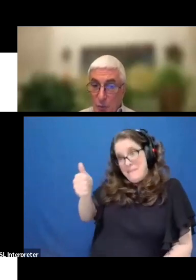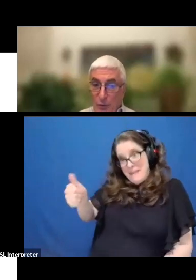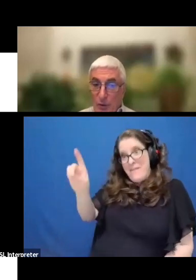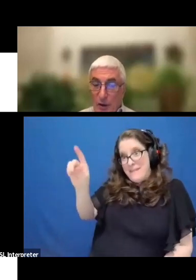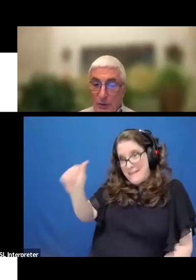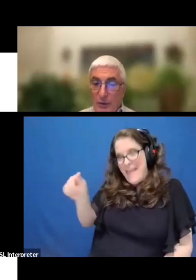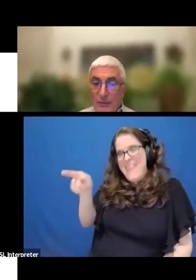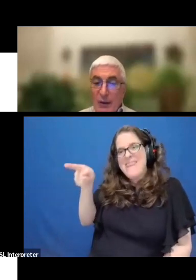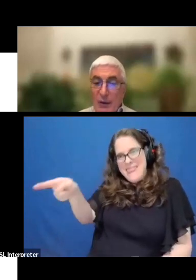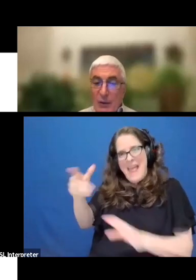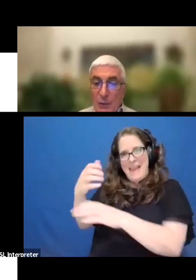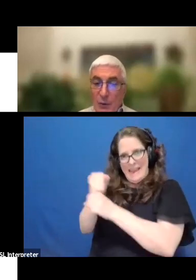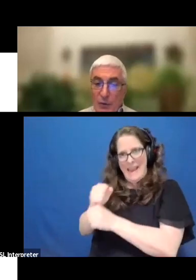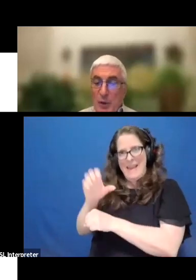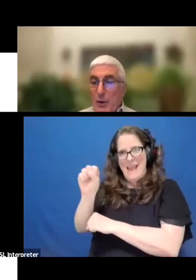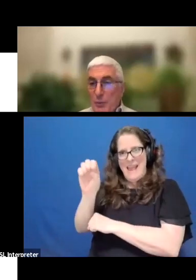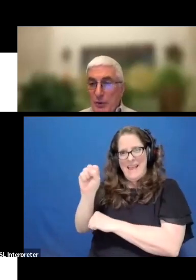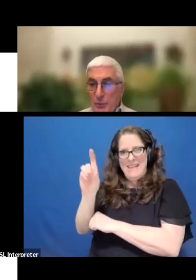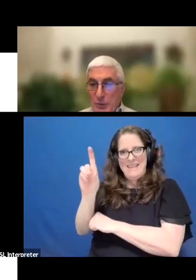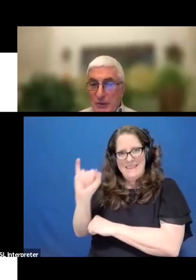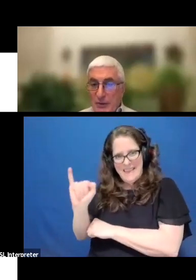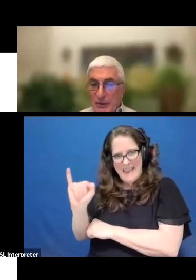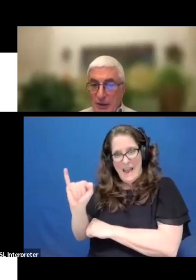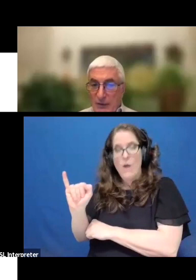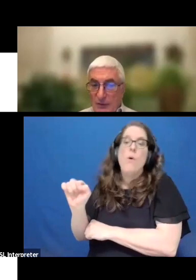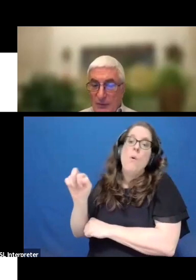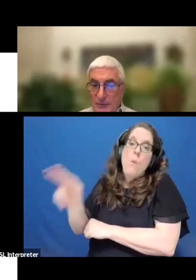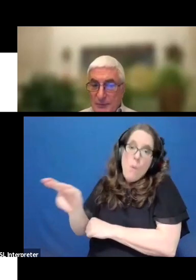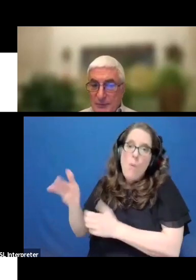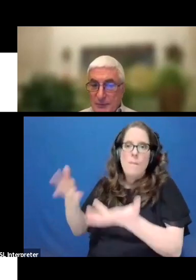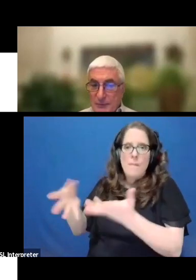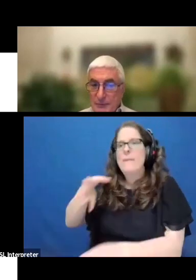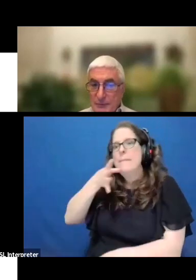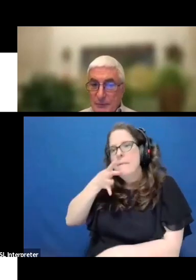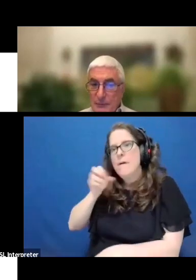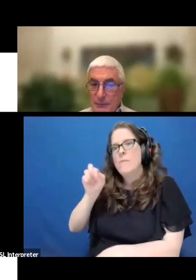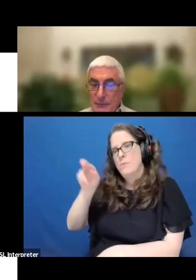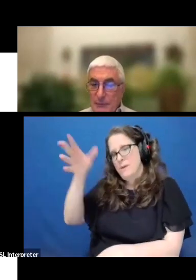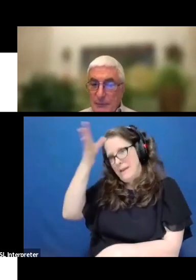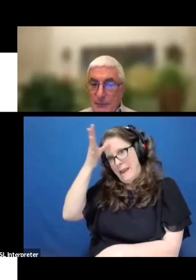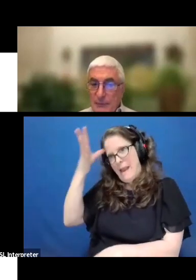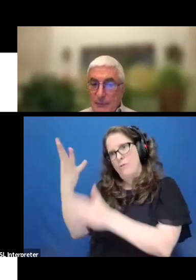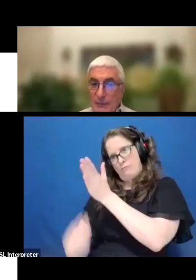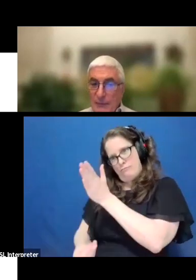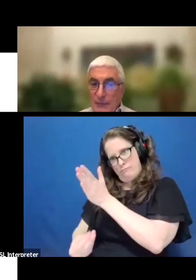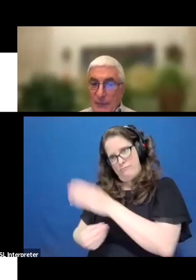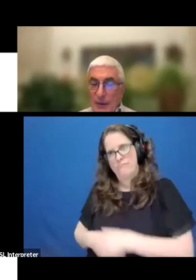own work record, or the parent must be deceased.